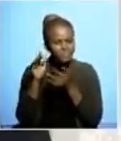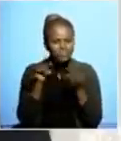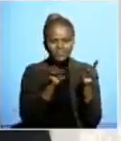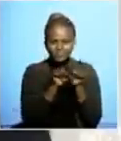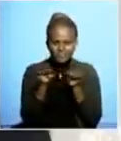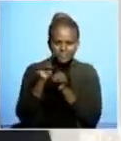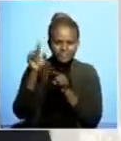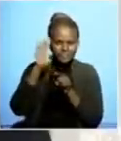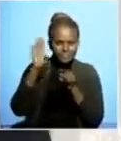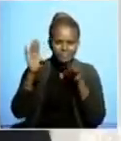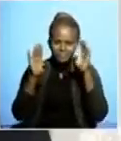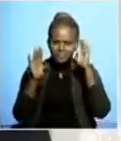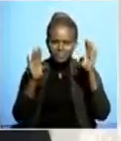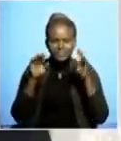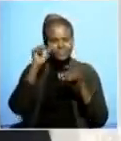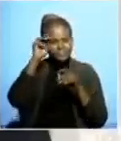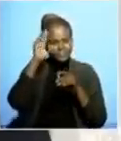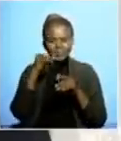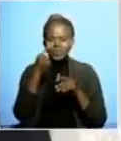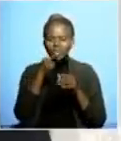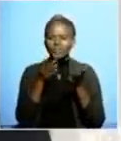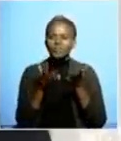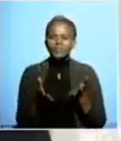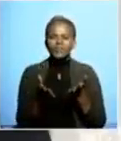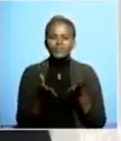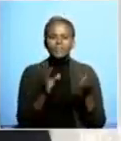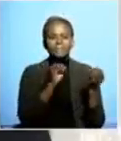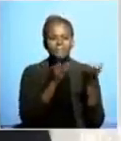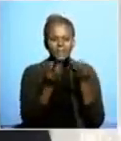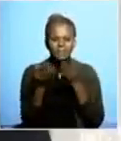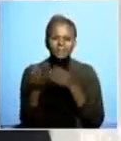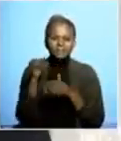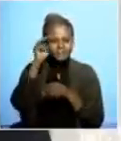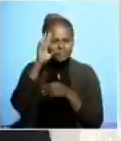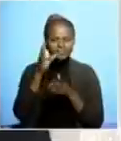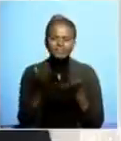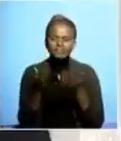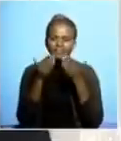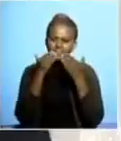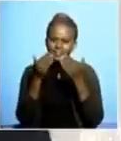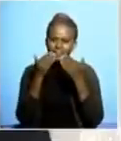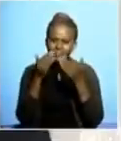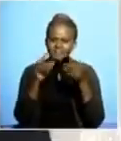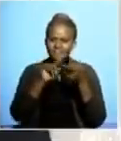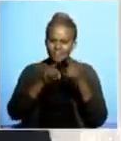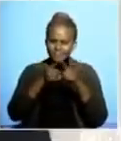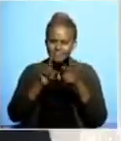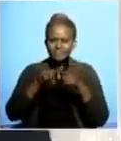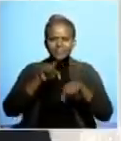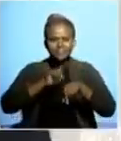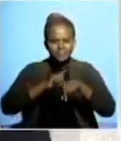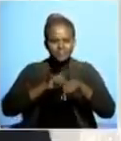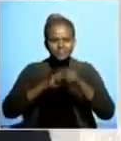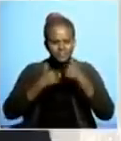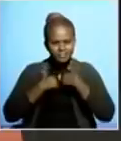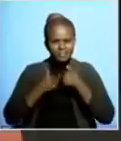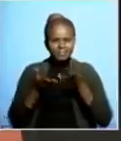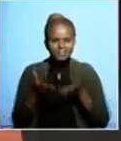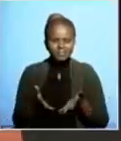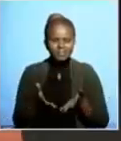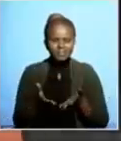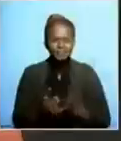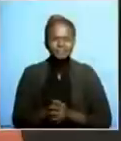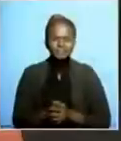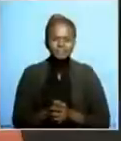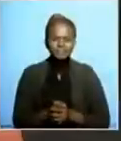the ministers that are here, a number of them, and thank you, colleagues, for finding time to be here,